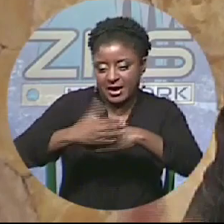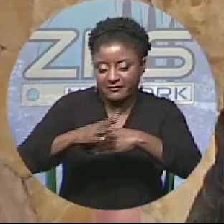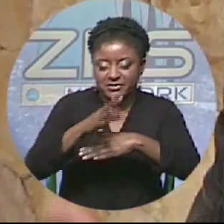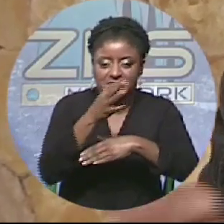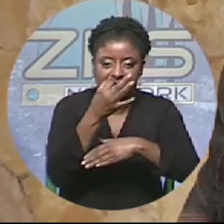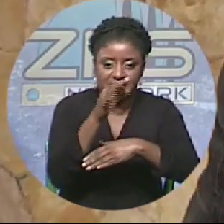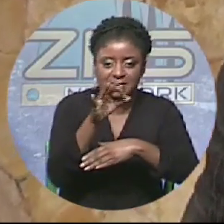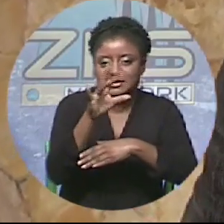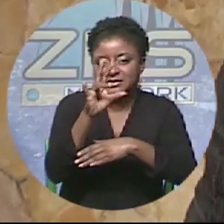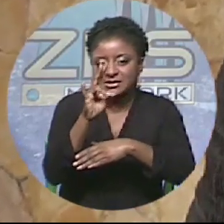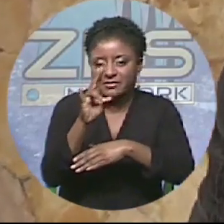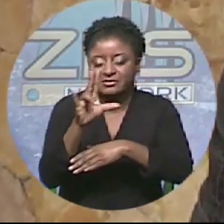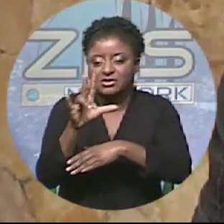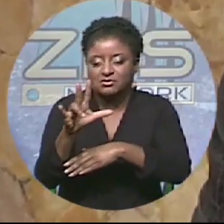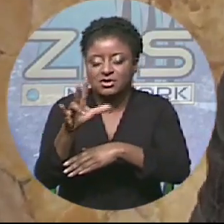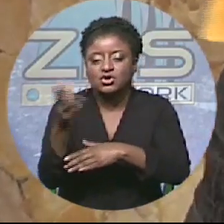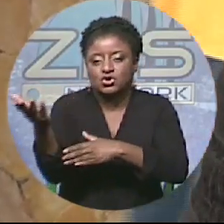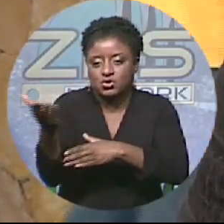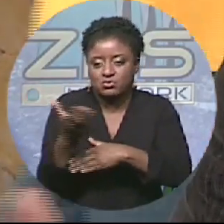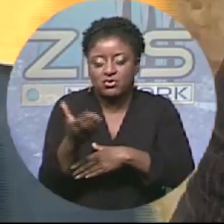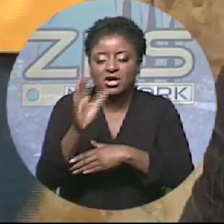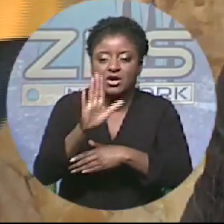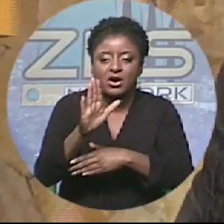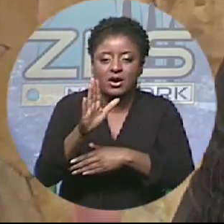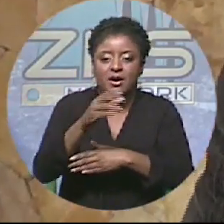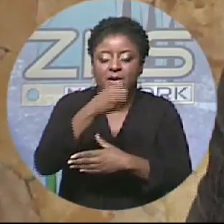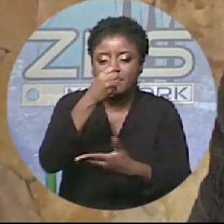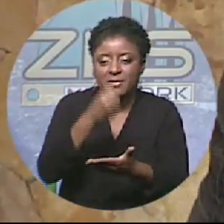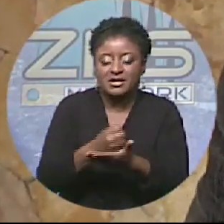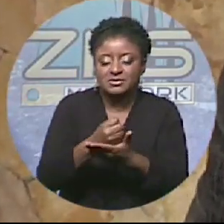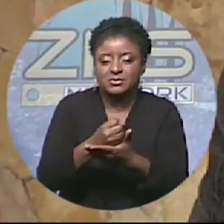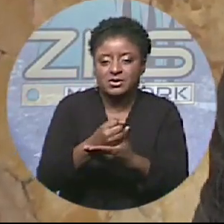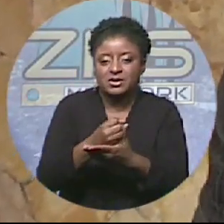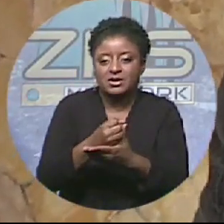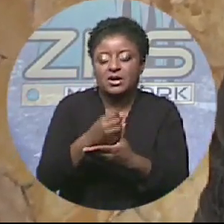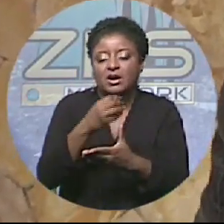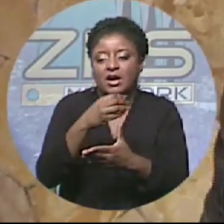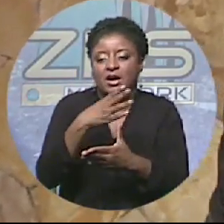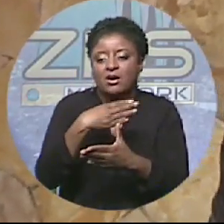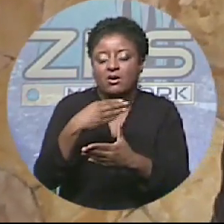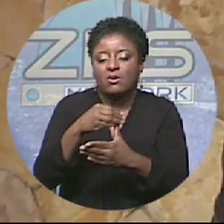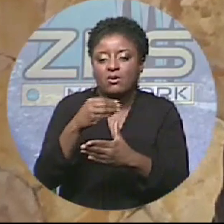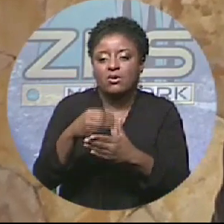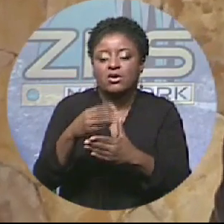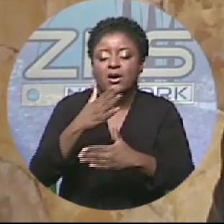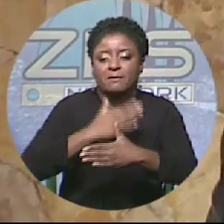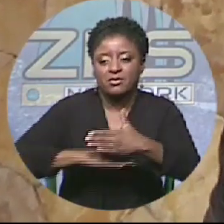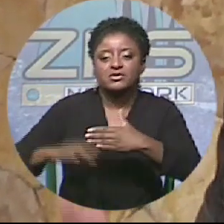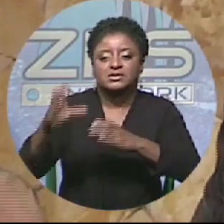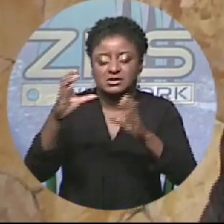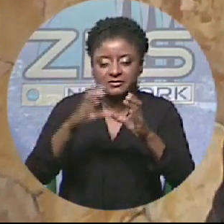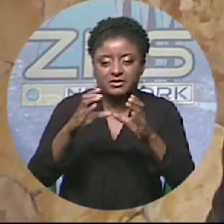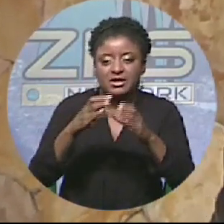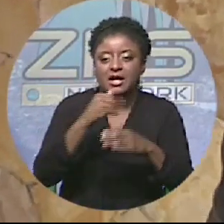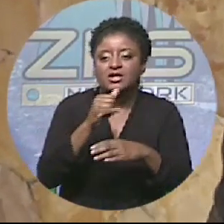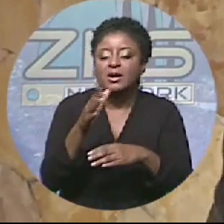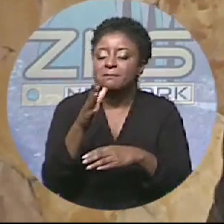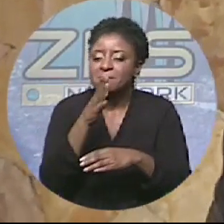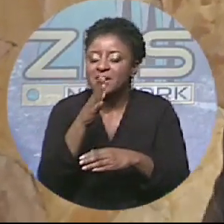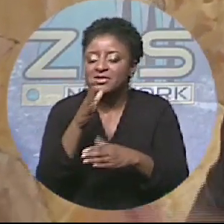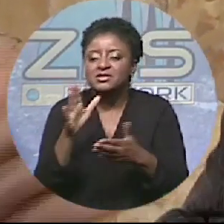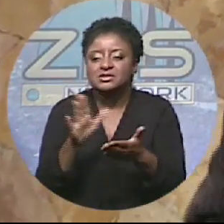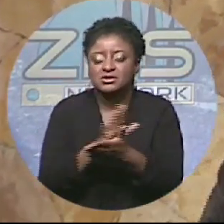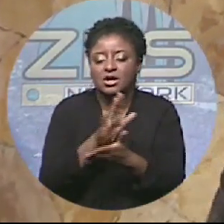make sure she is a citizen of the Bahamas. We would register you on the current 2012 register, and that would enable you to vote